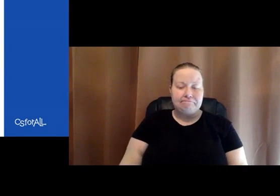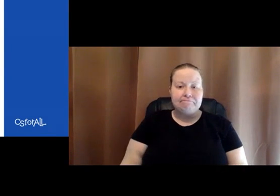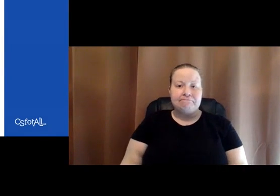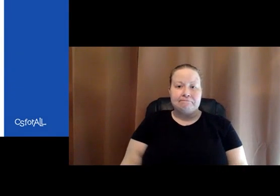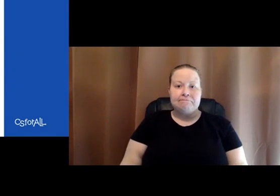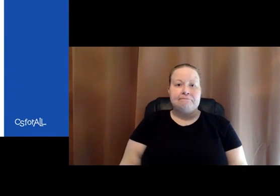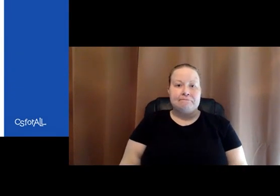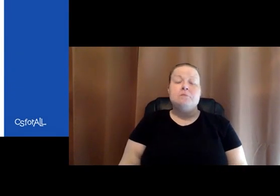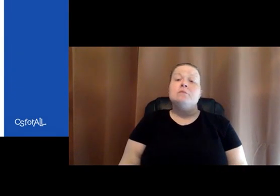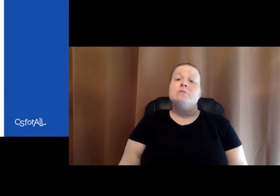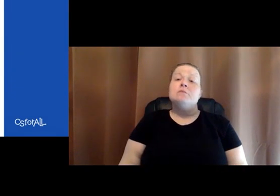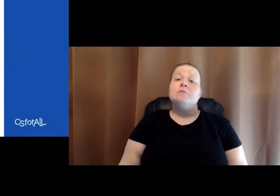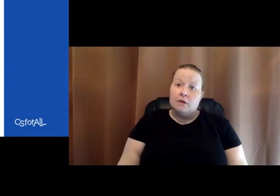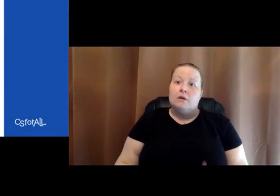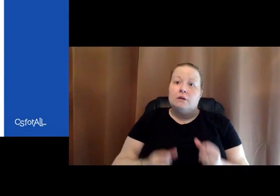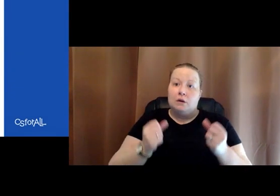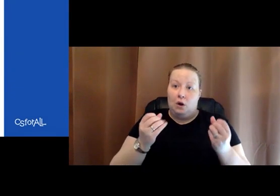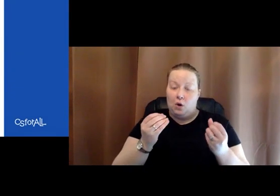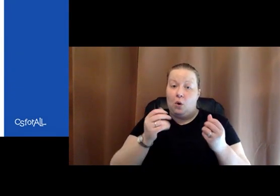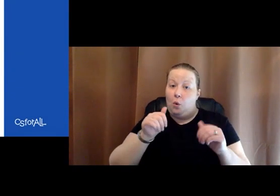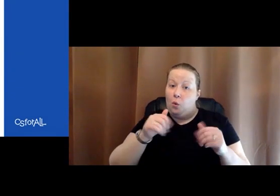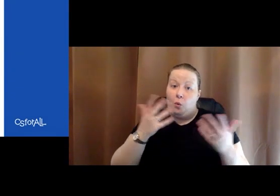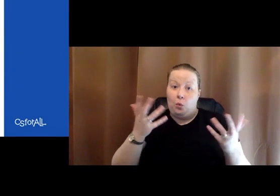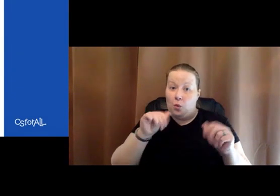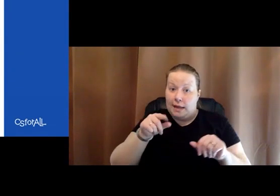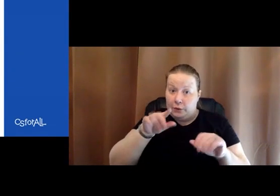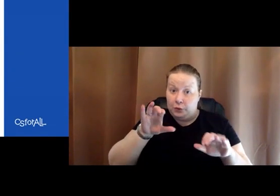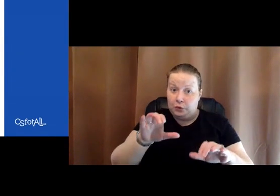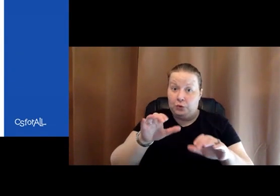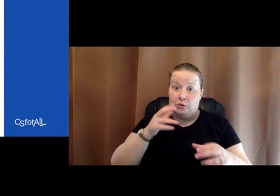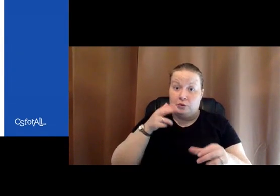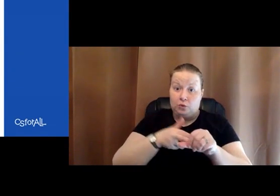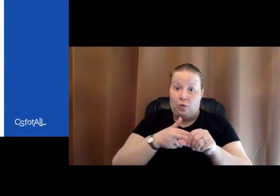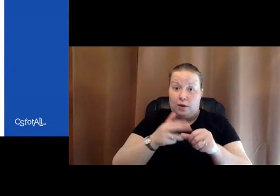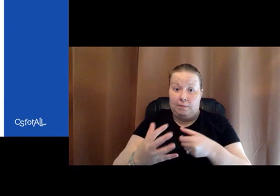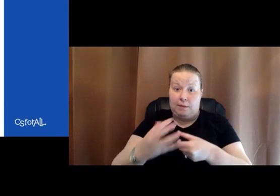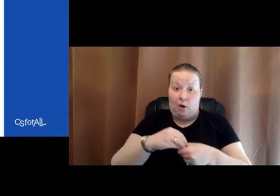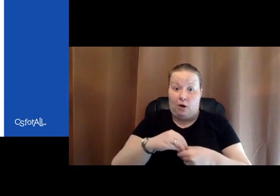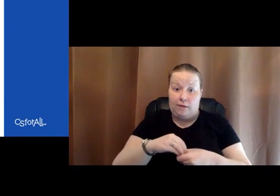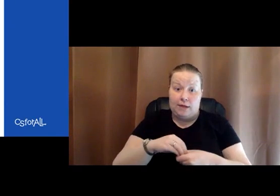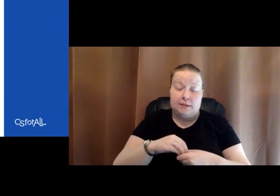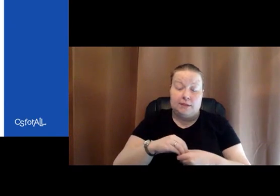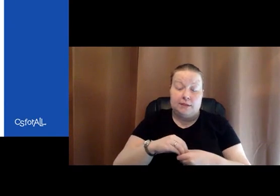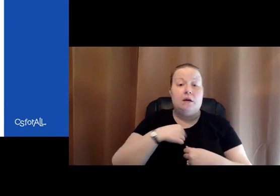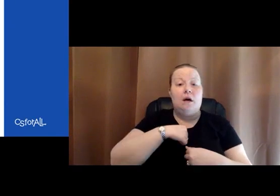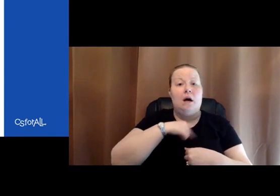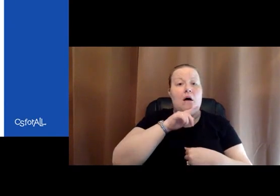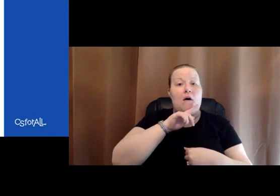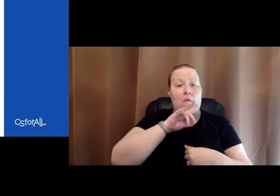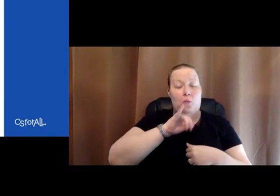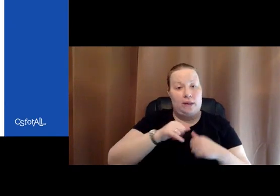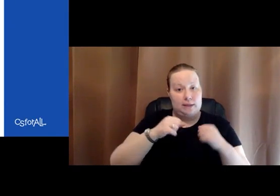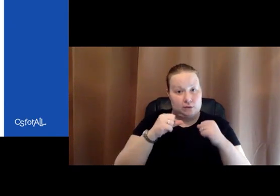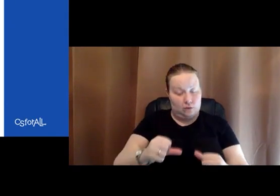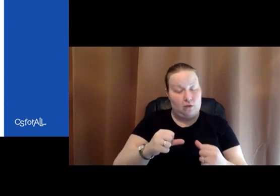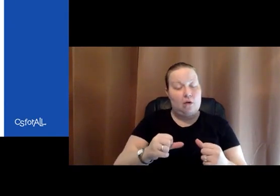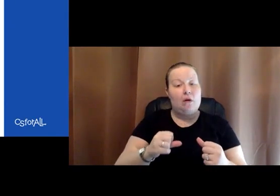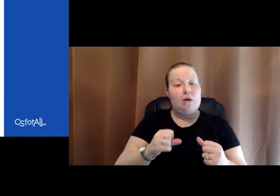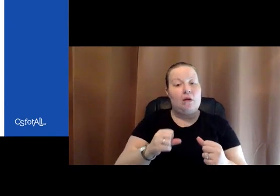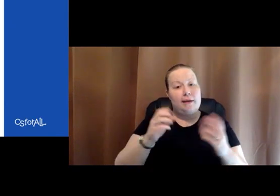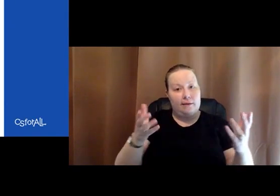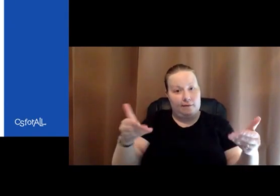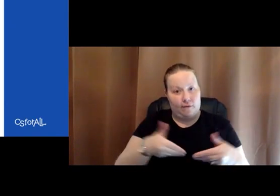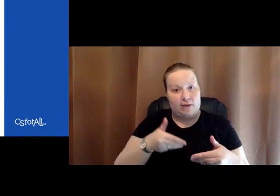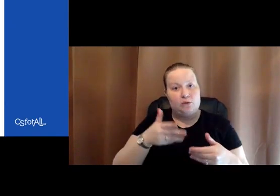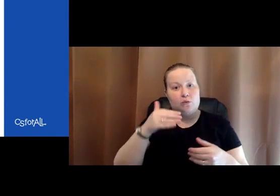what can you do to join and be part of us? I really, really strongly invite you to register to be a member of